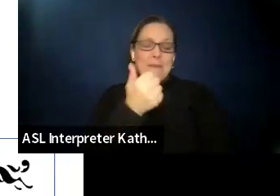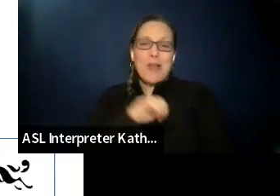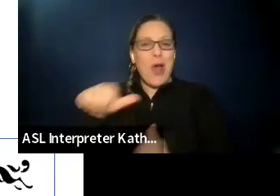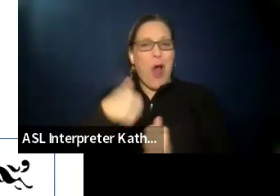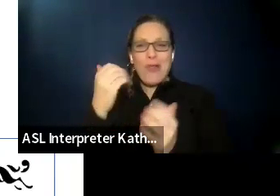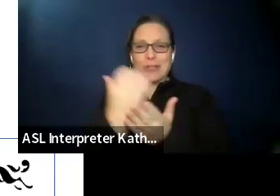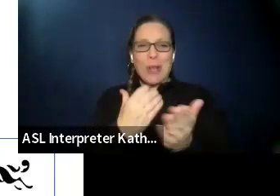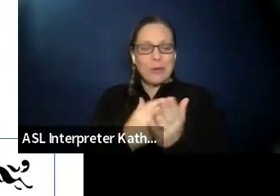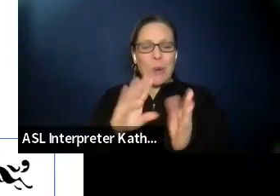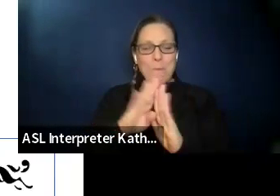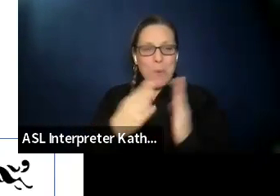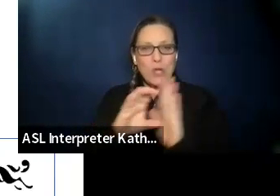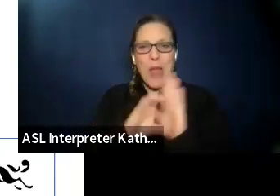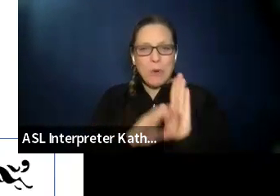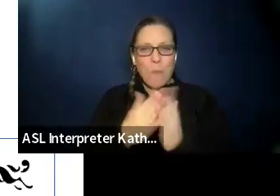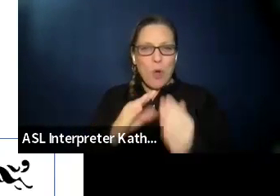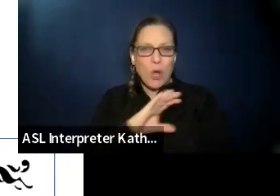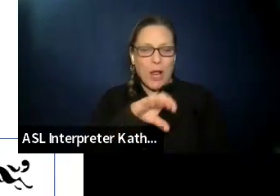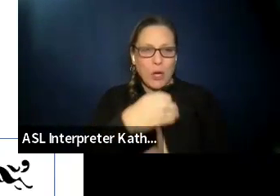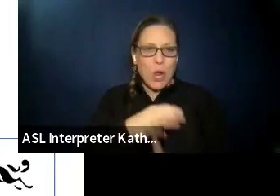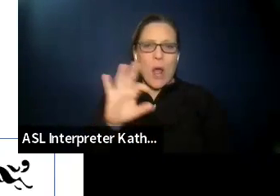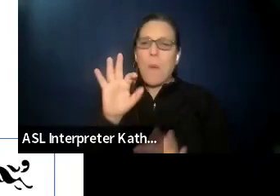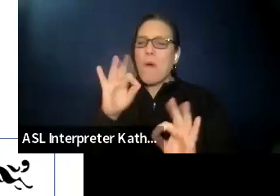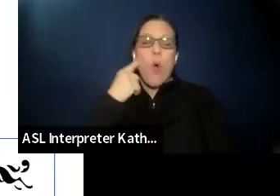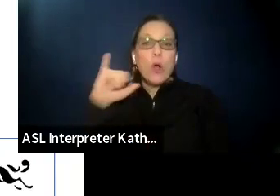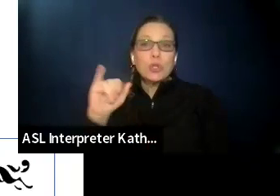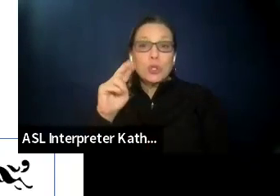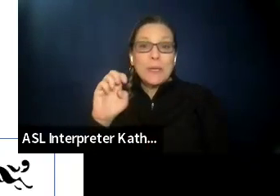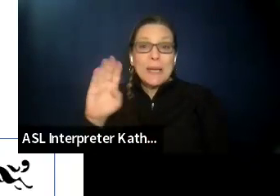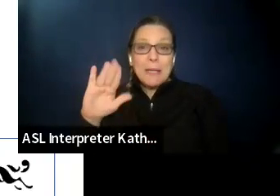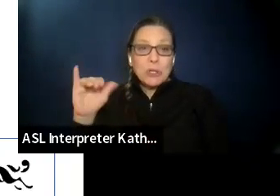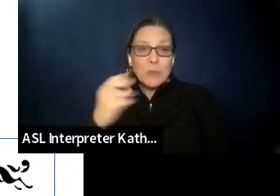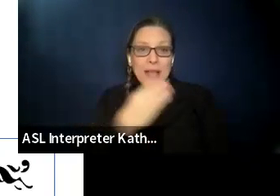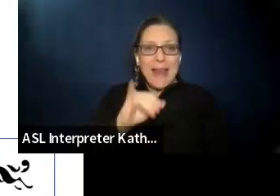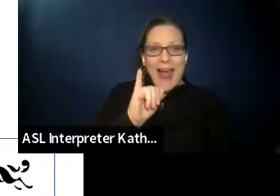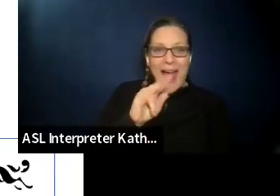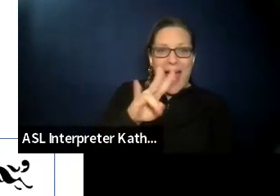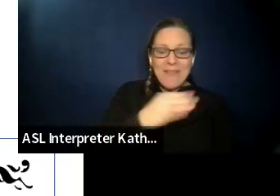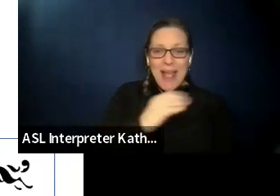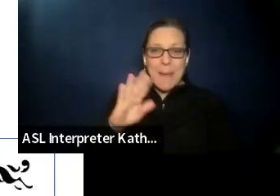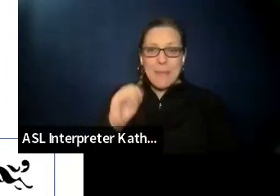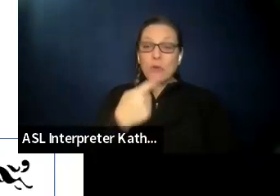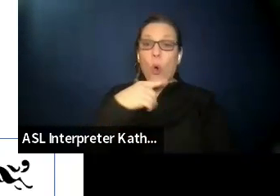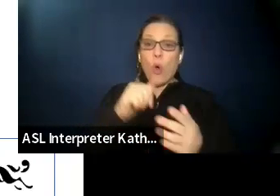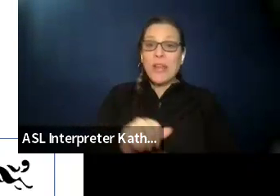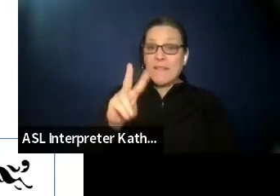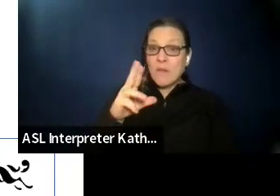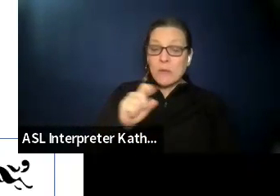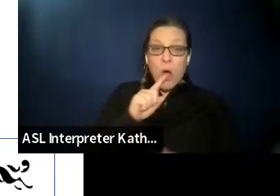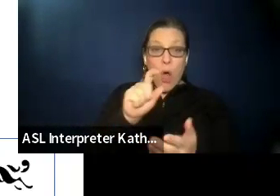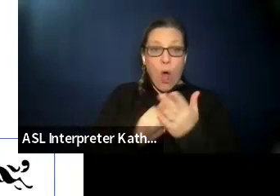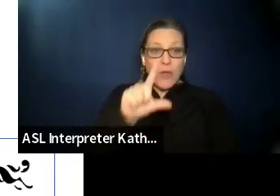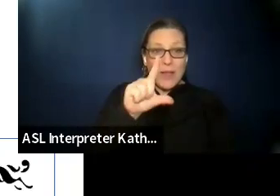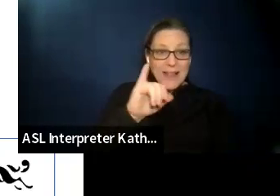chapter book characters and is perfect for fans of Junie B. Jones and Ivy and Bean. Told in verse by prolific author Liz